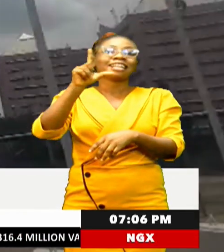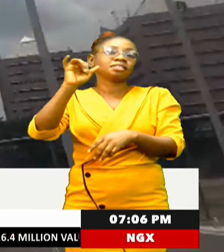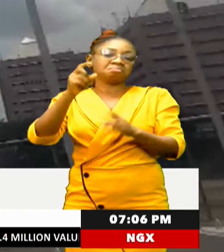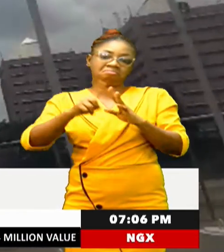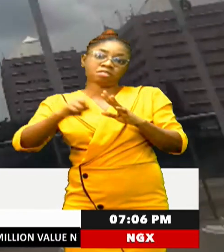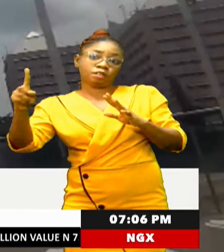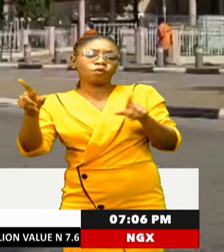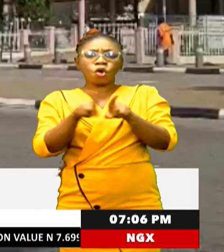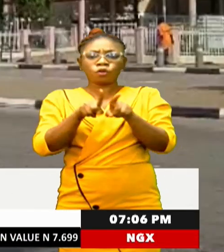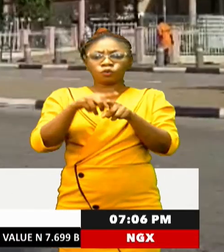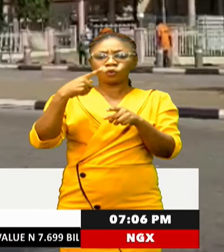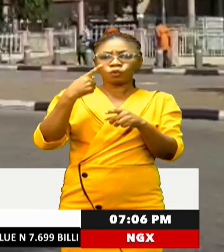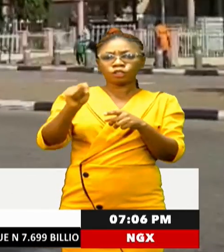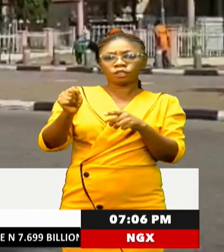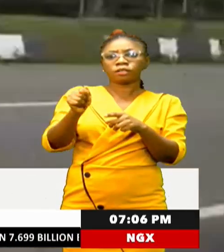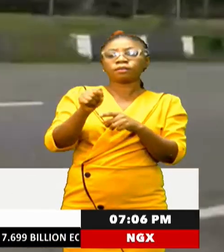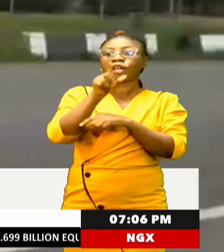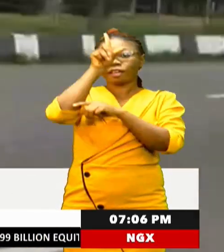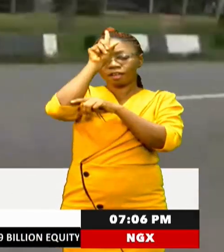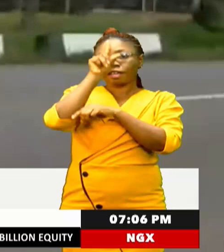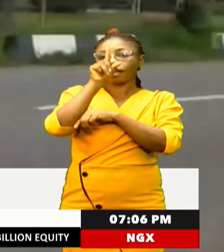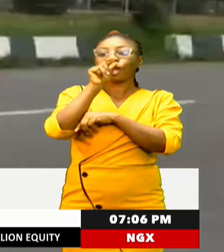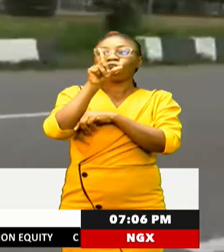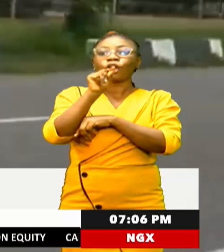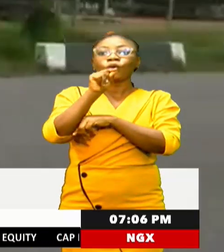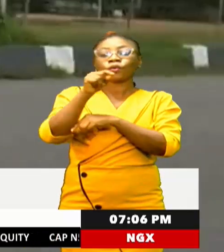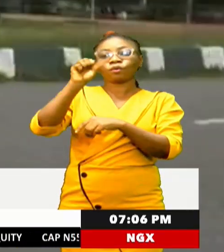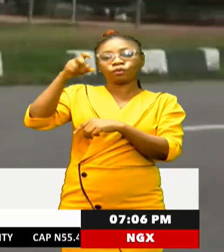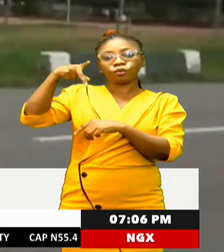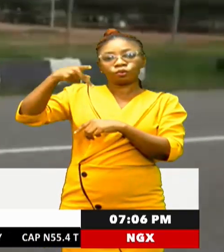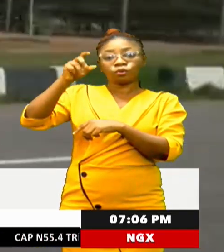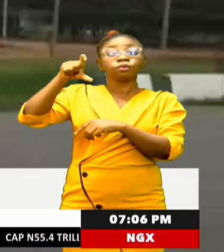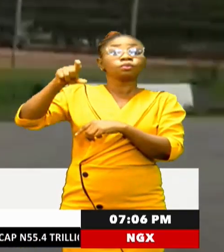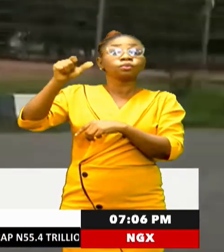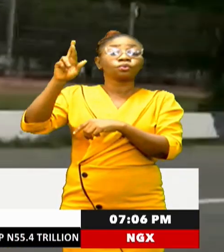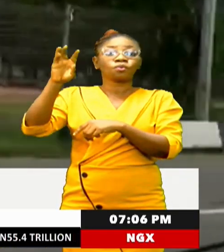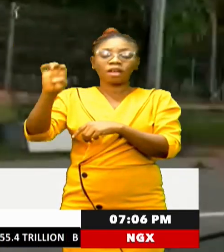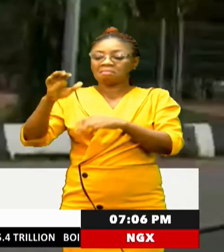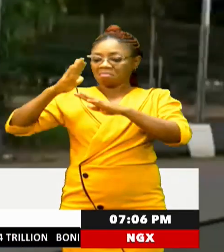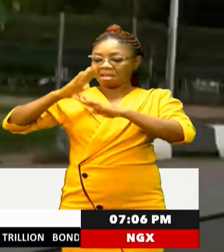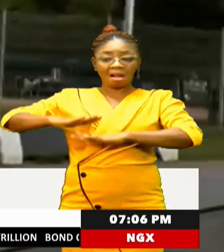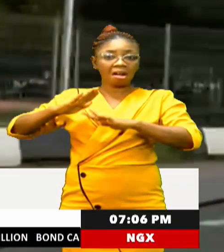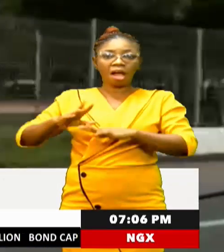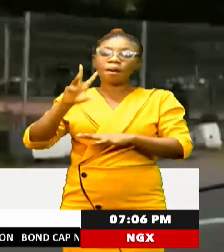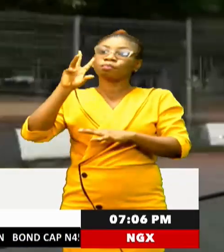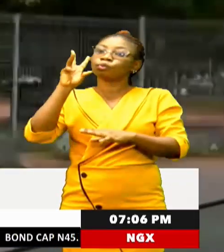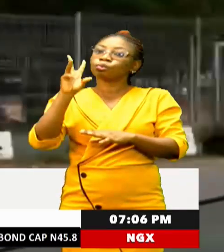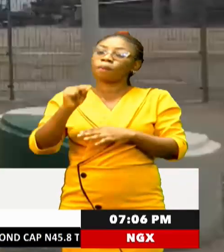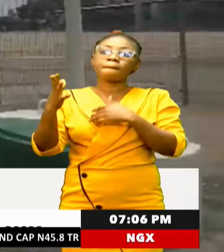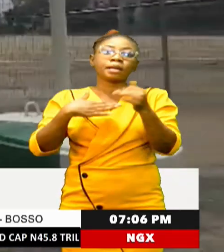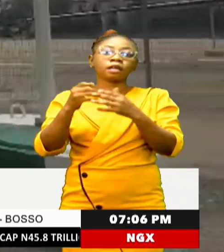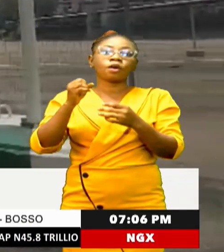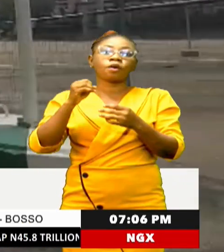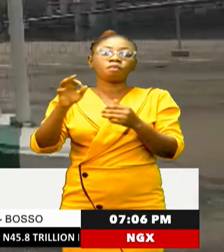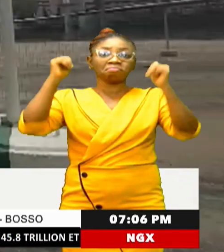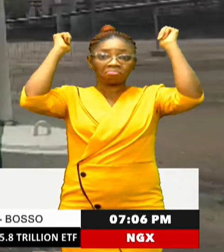Eagle Square, Secretariat, and the Unity Fountain were all calm. There were no incidents of any protests at